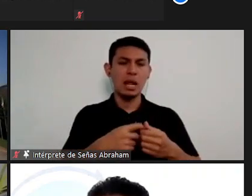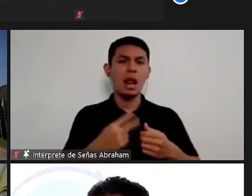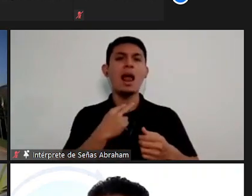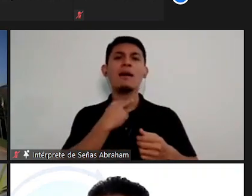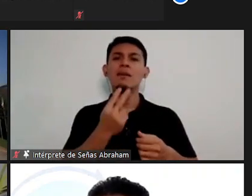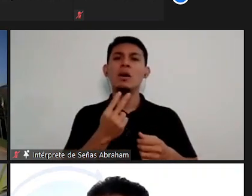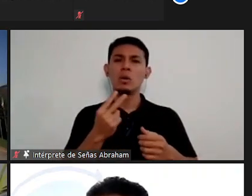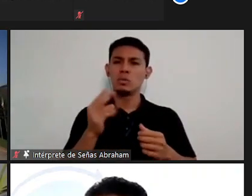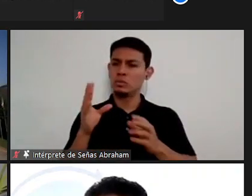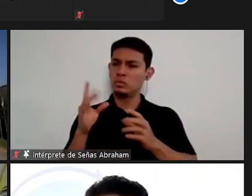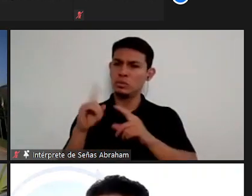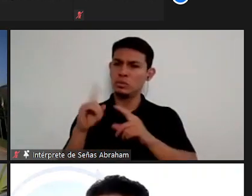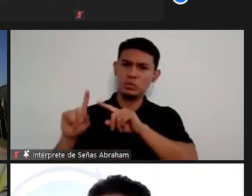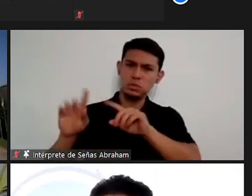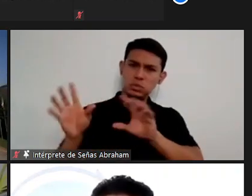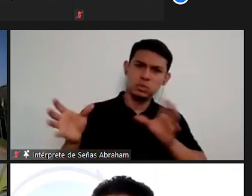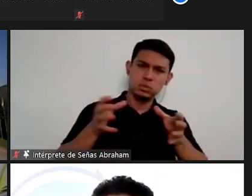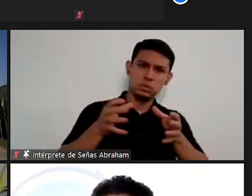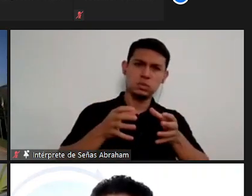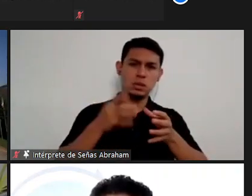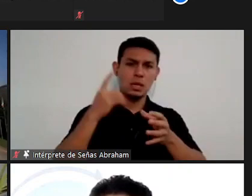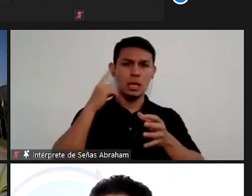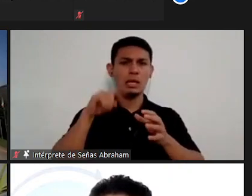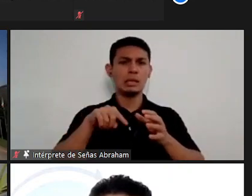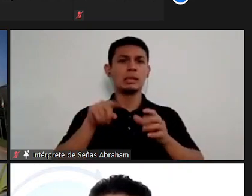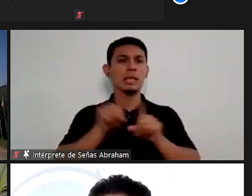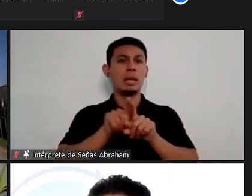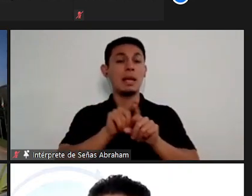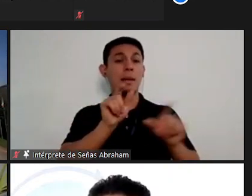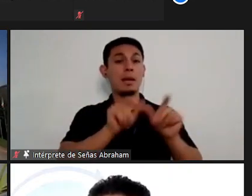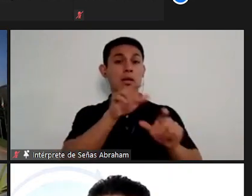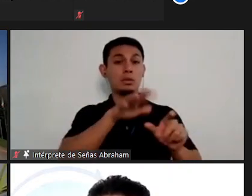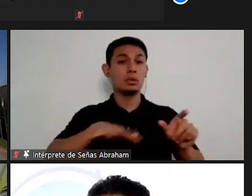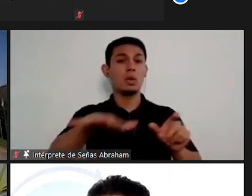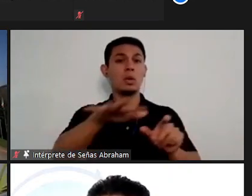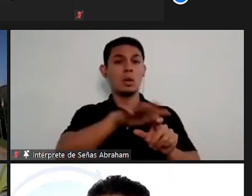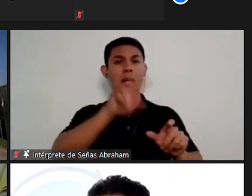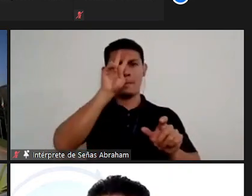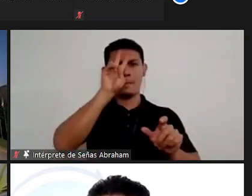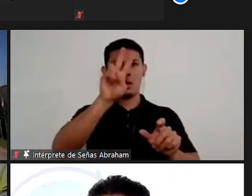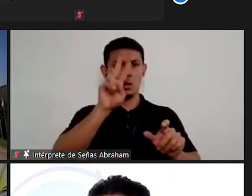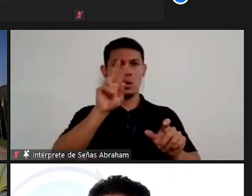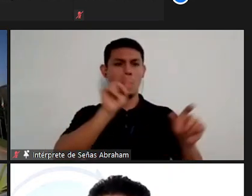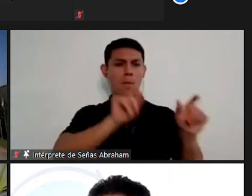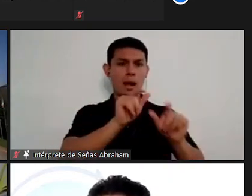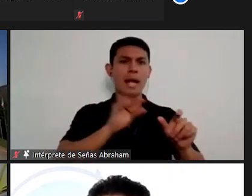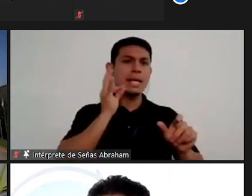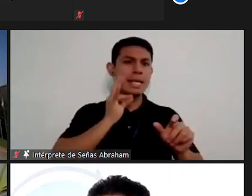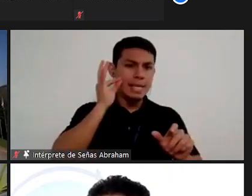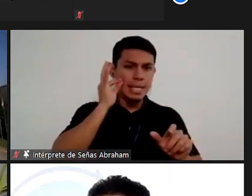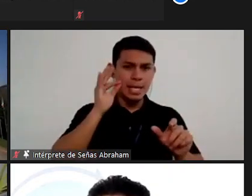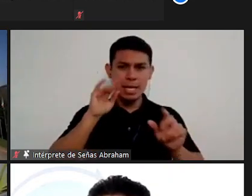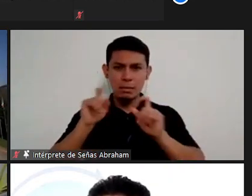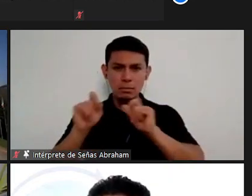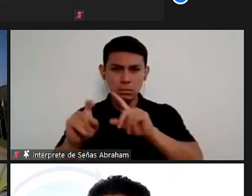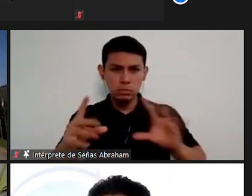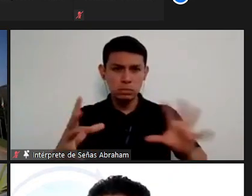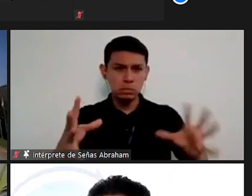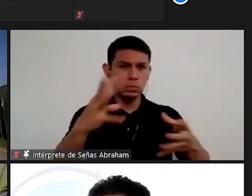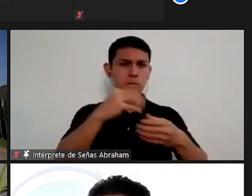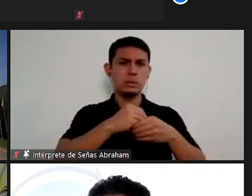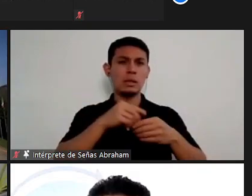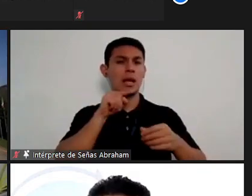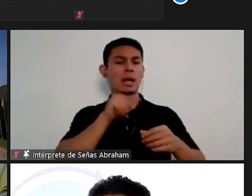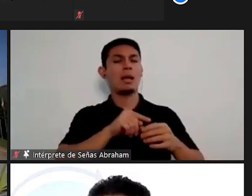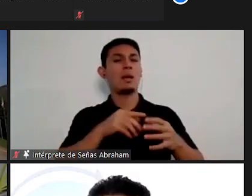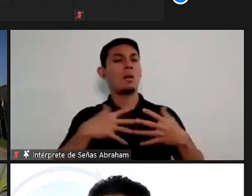stakeholders of the voice of all stakeholders and in this case as the peruvian civil society unions and the indigenous